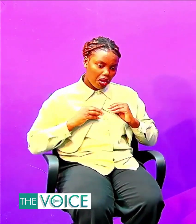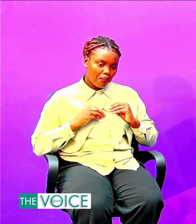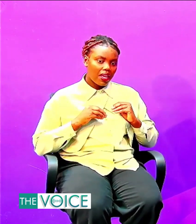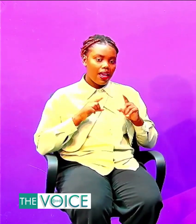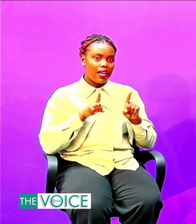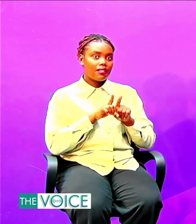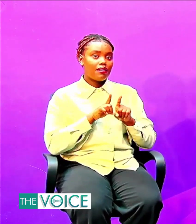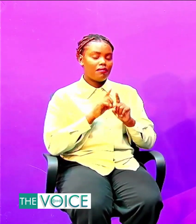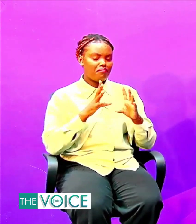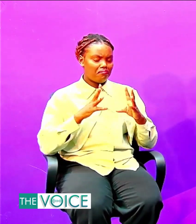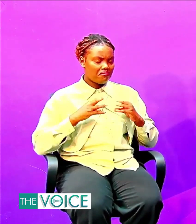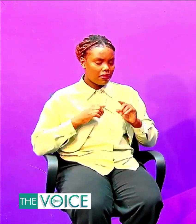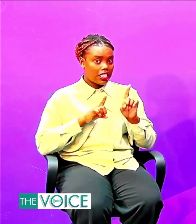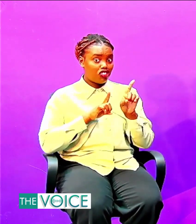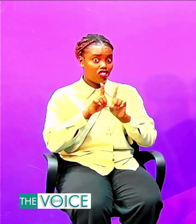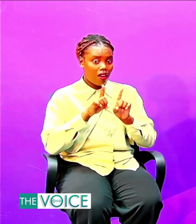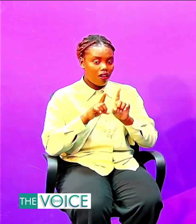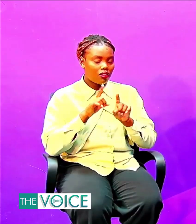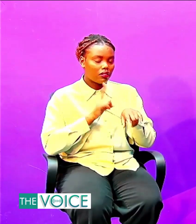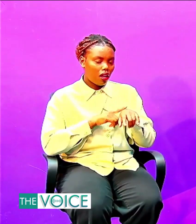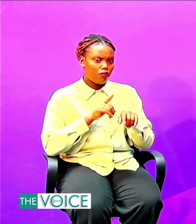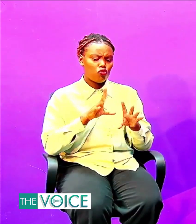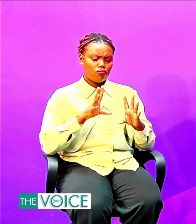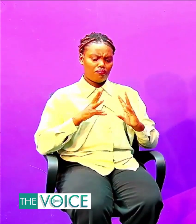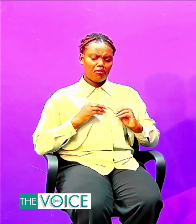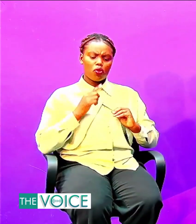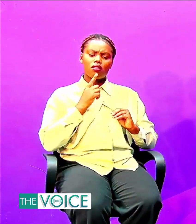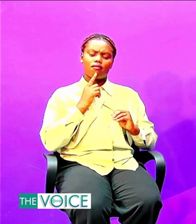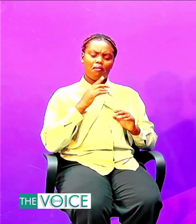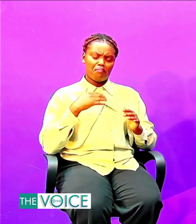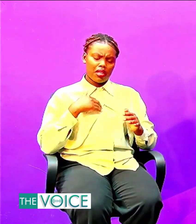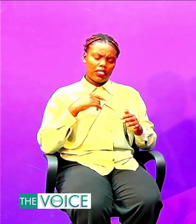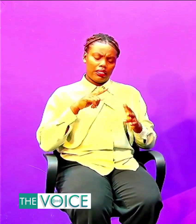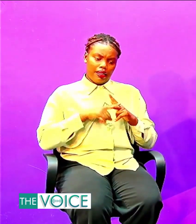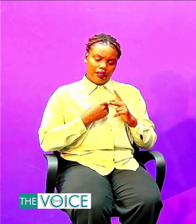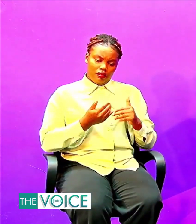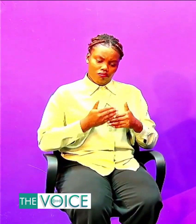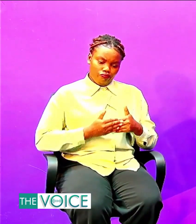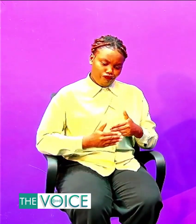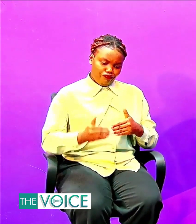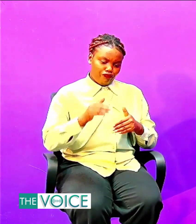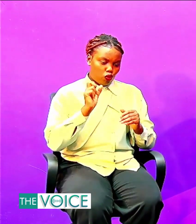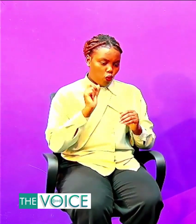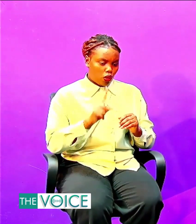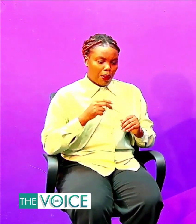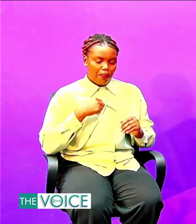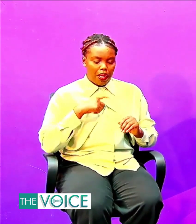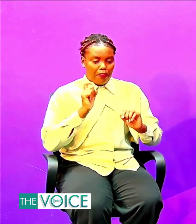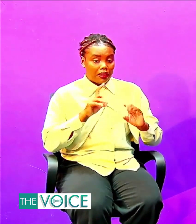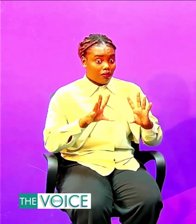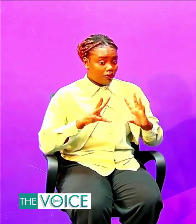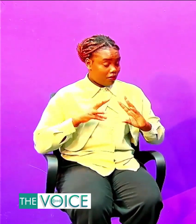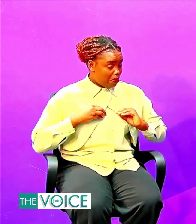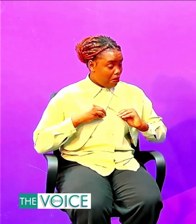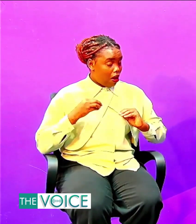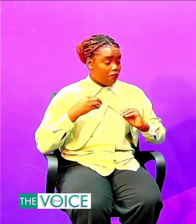So I see now that you've accepted the condition and accepted that now life will have to